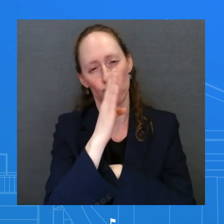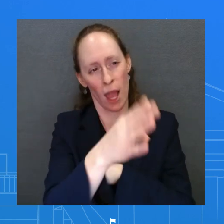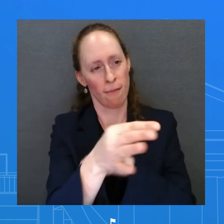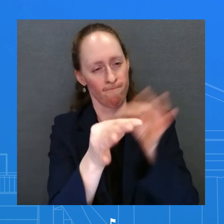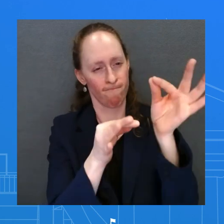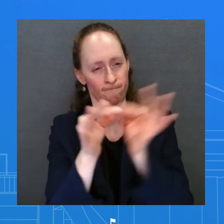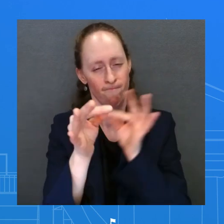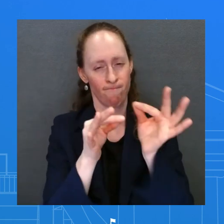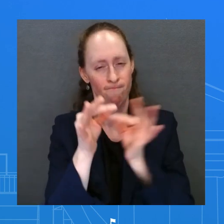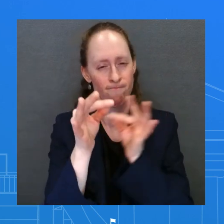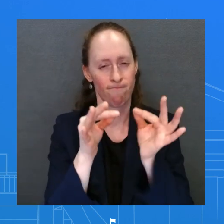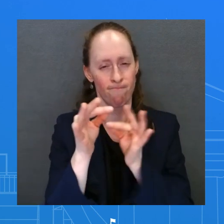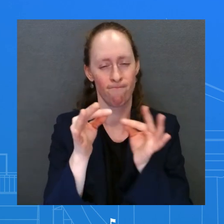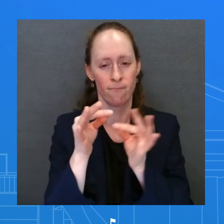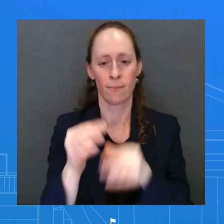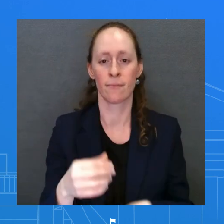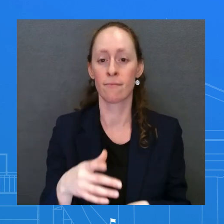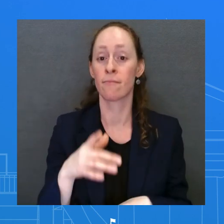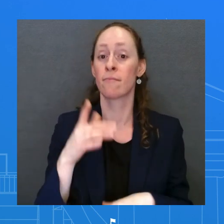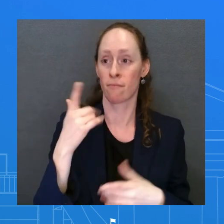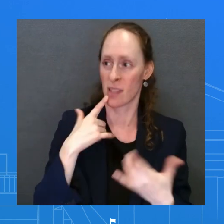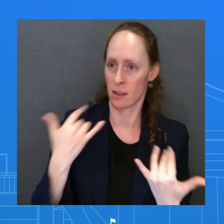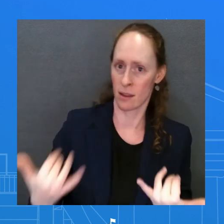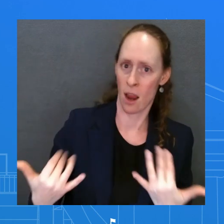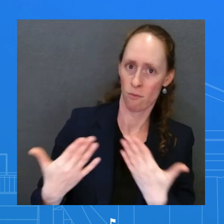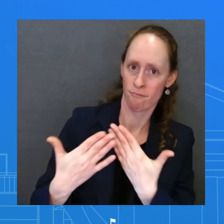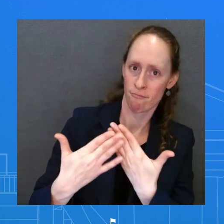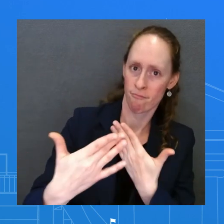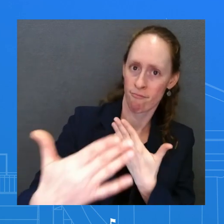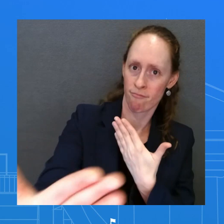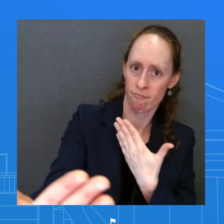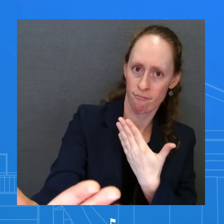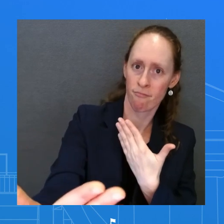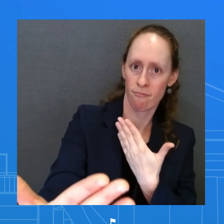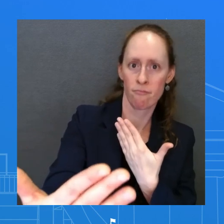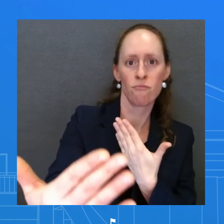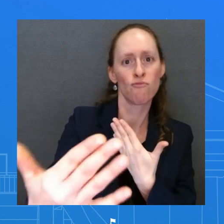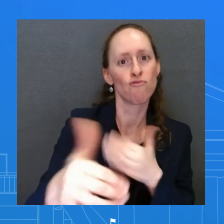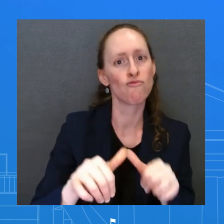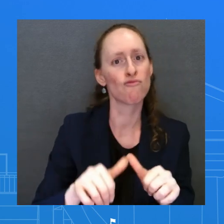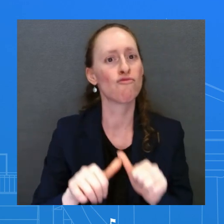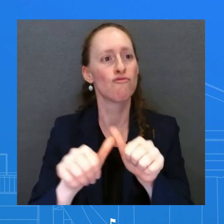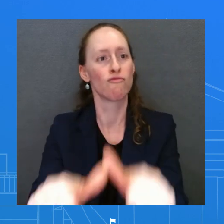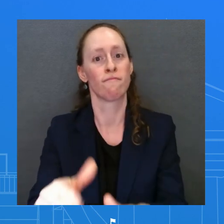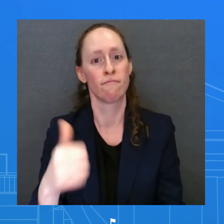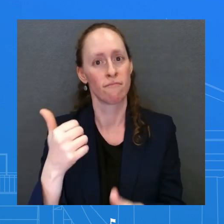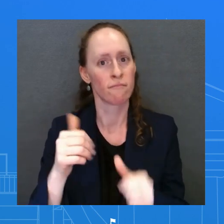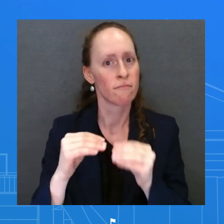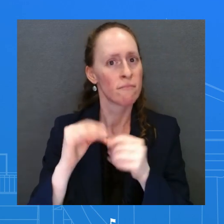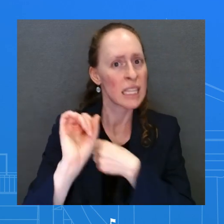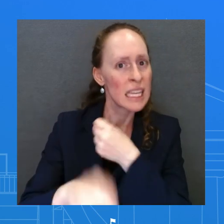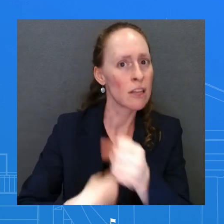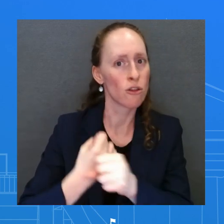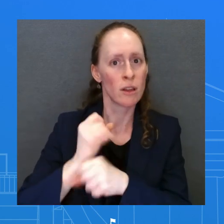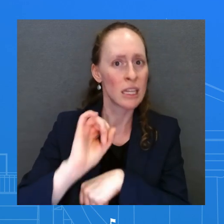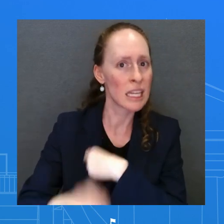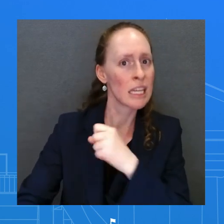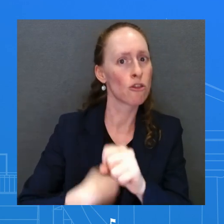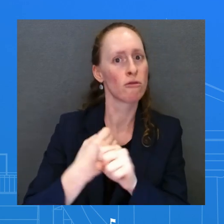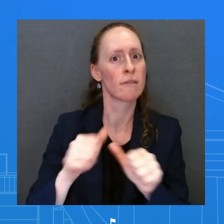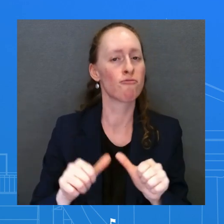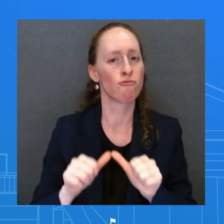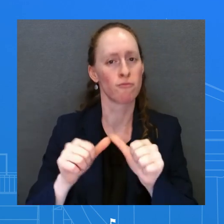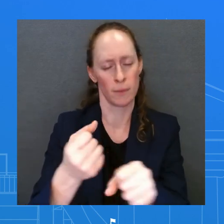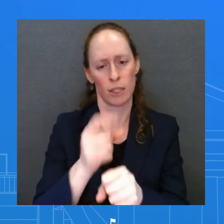it relates to how he wants to continue to grow the economy without making sure no one is left behind. And that's what you're going to hear from him. Of course, he's going to lift up